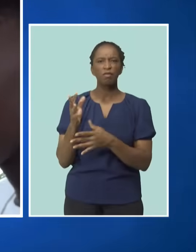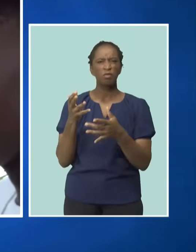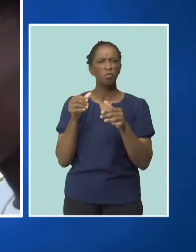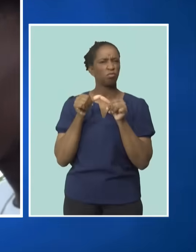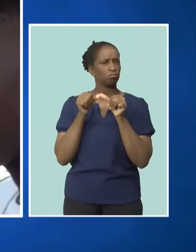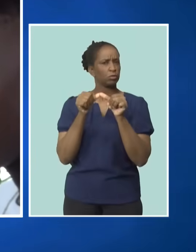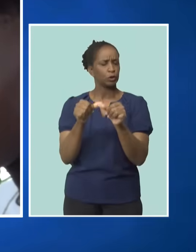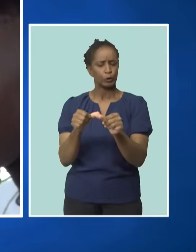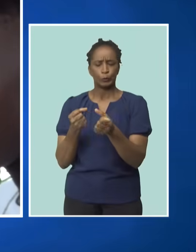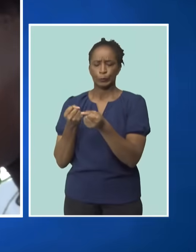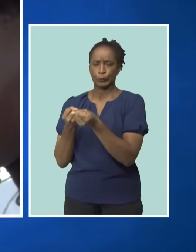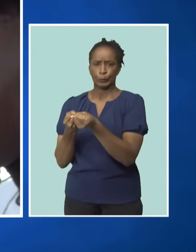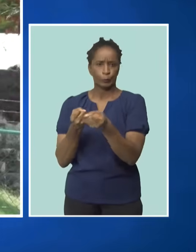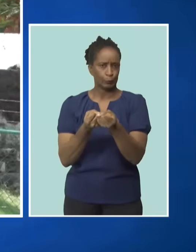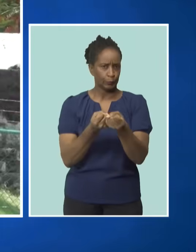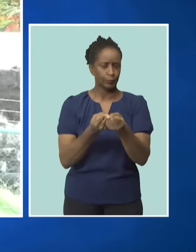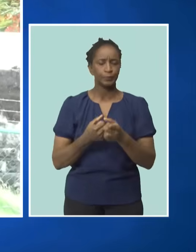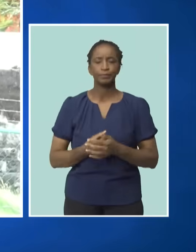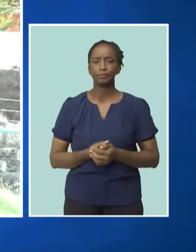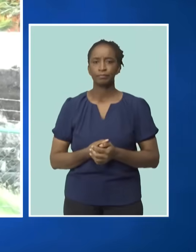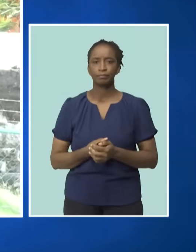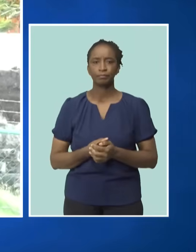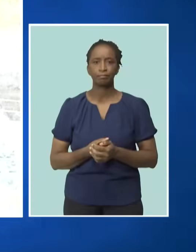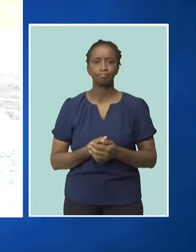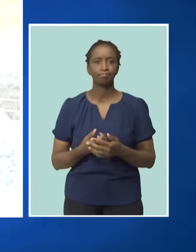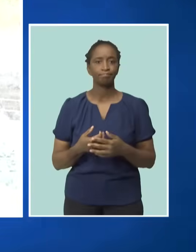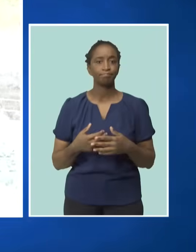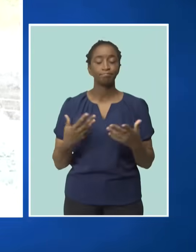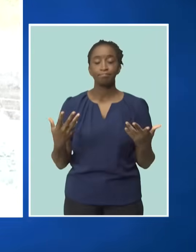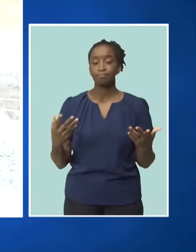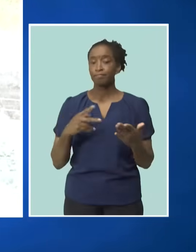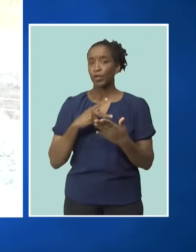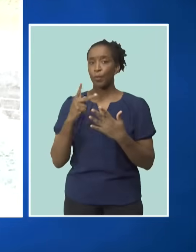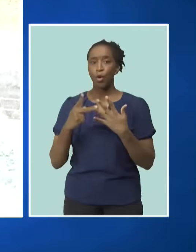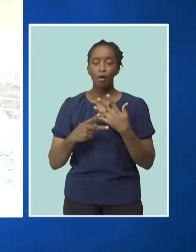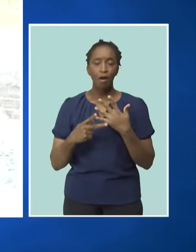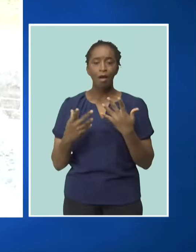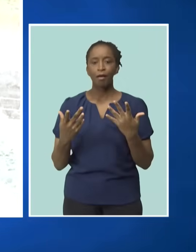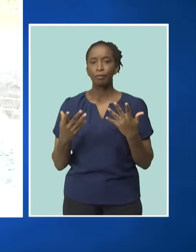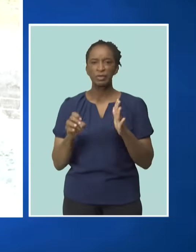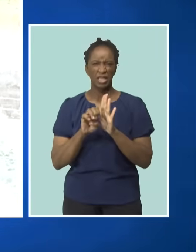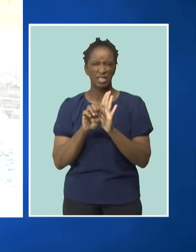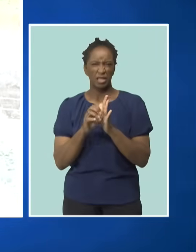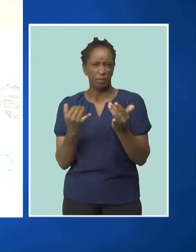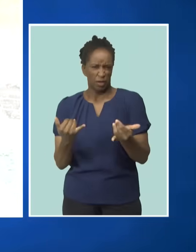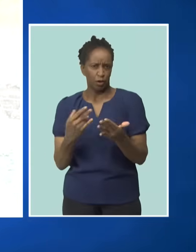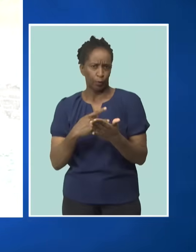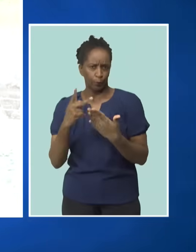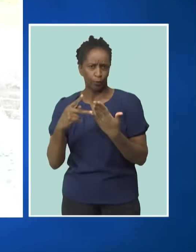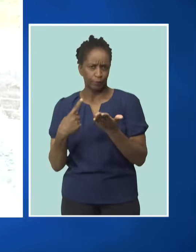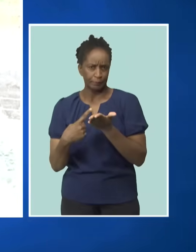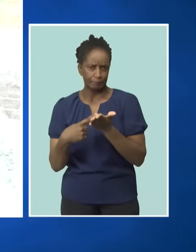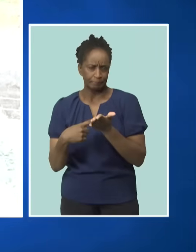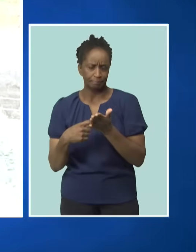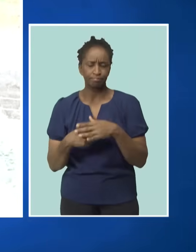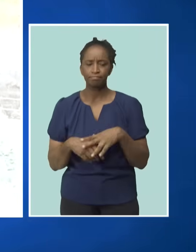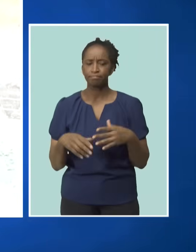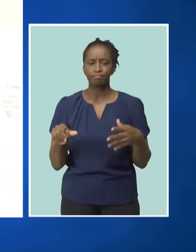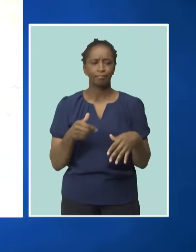artistic endeavors. Programs such as this and other programs that the foundation